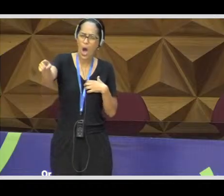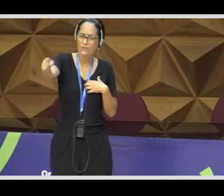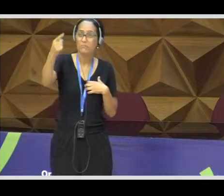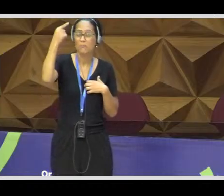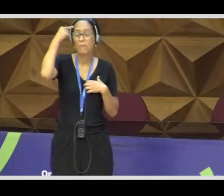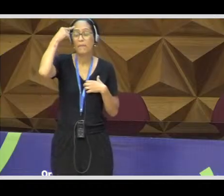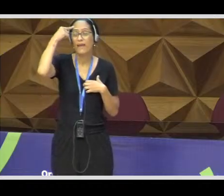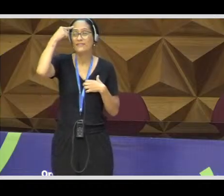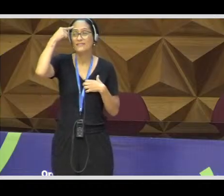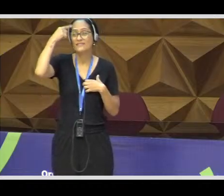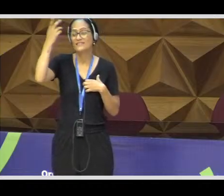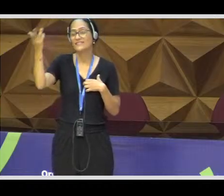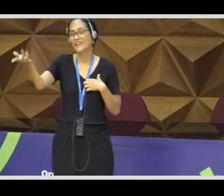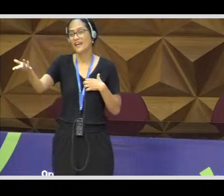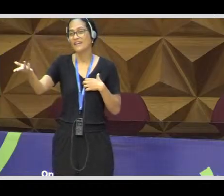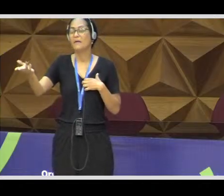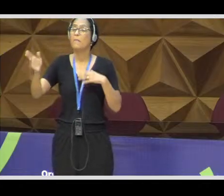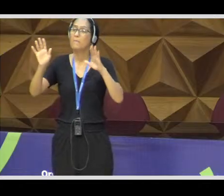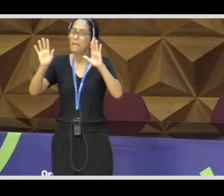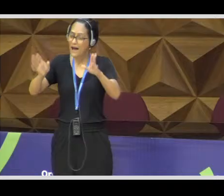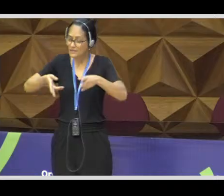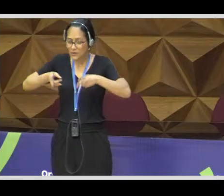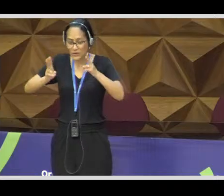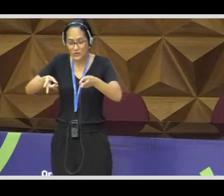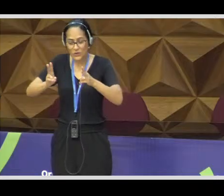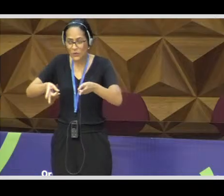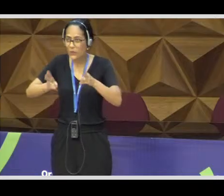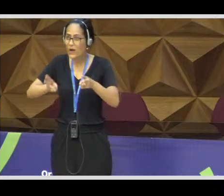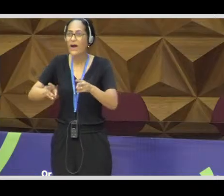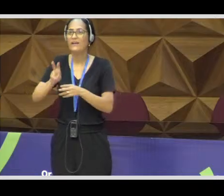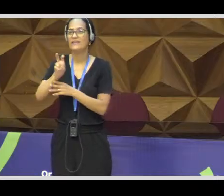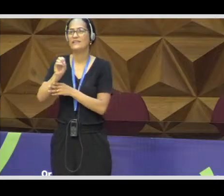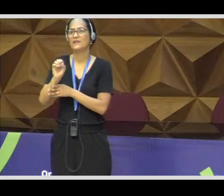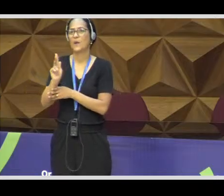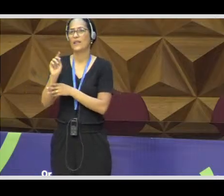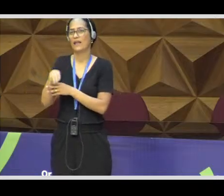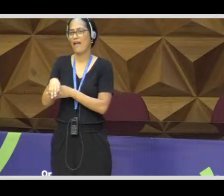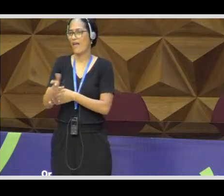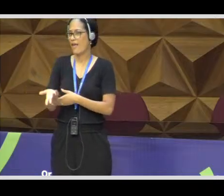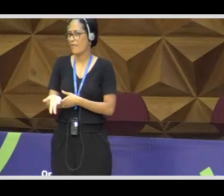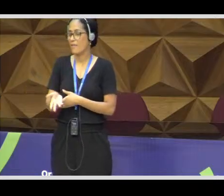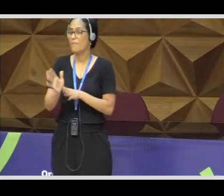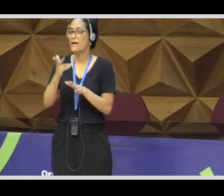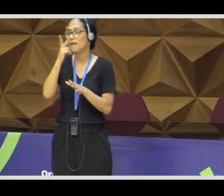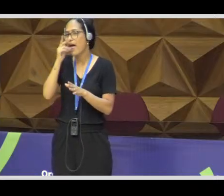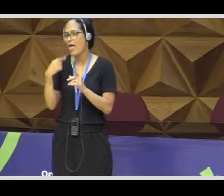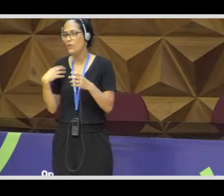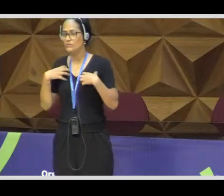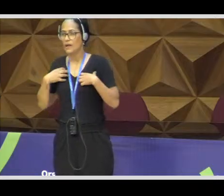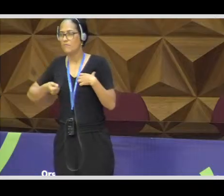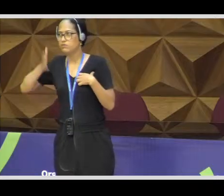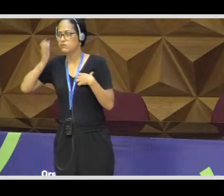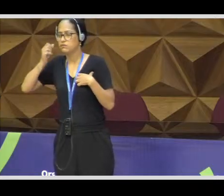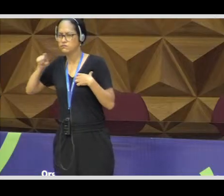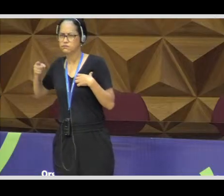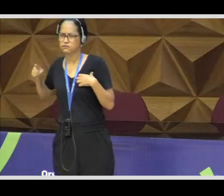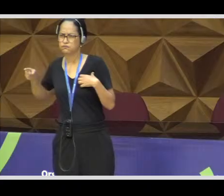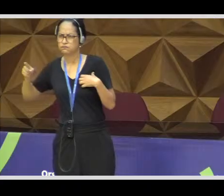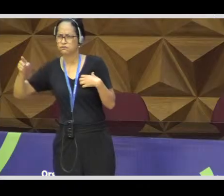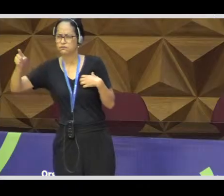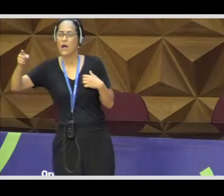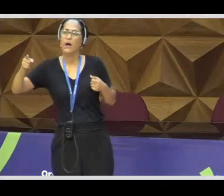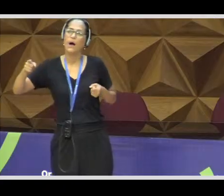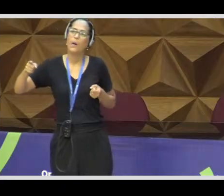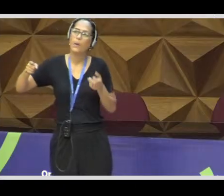they'd gone further when the speed was faster. They also thought that the time they'd spent traveling was reduced. So